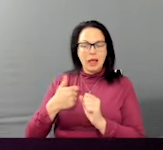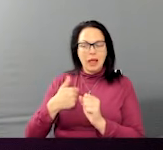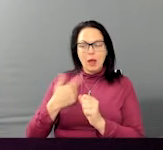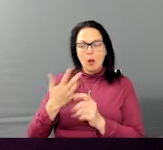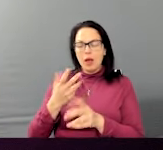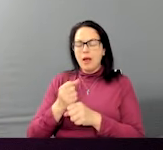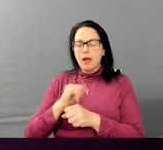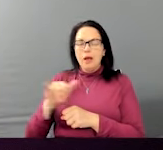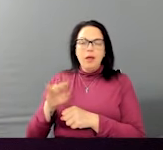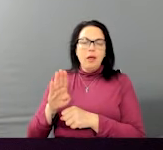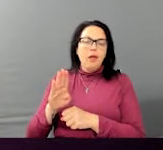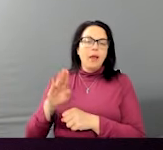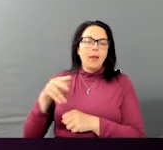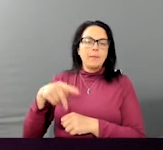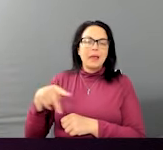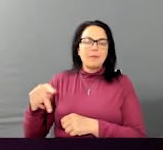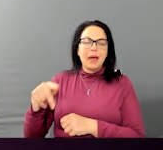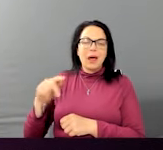because I tweeted